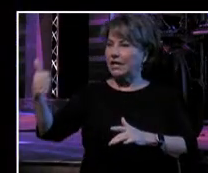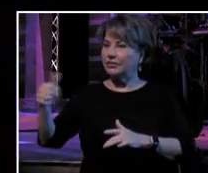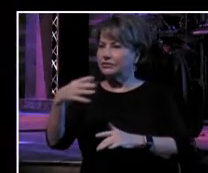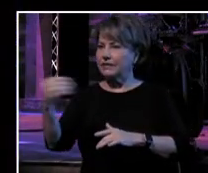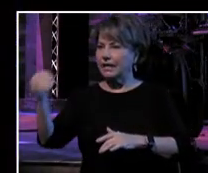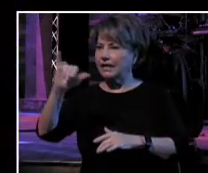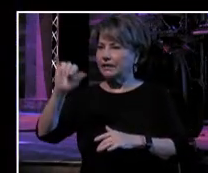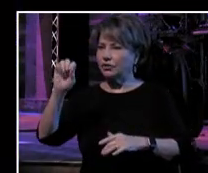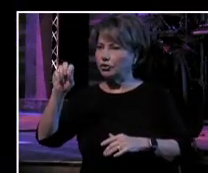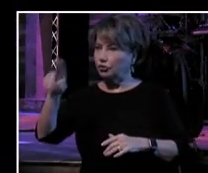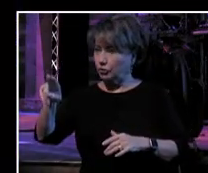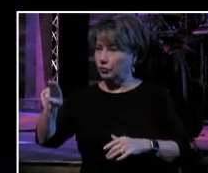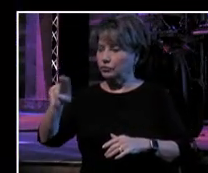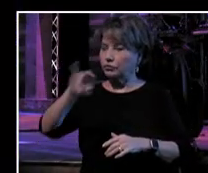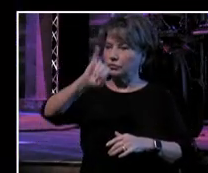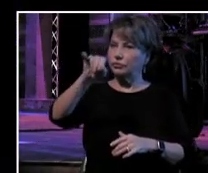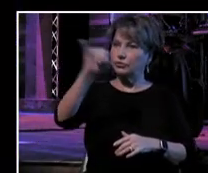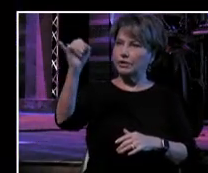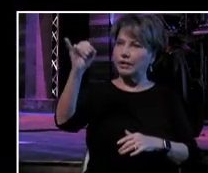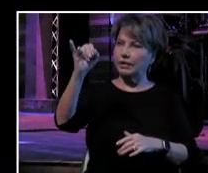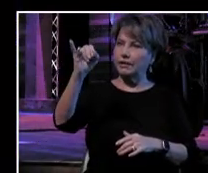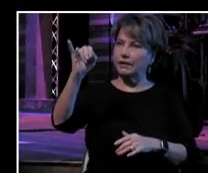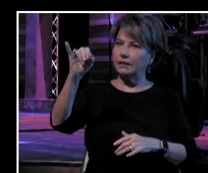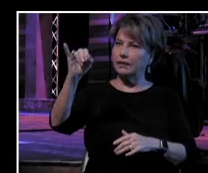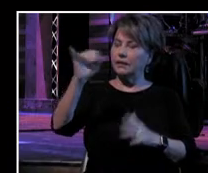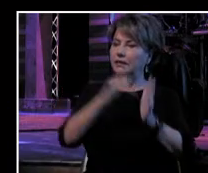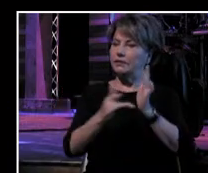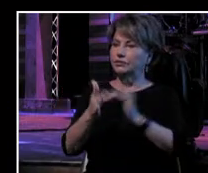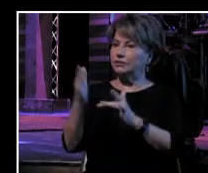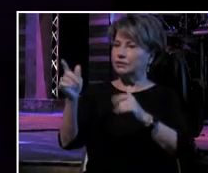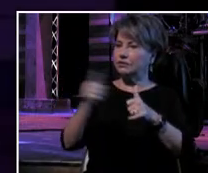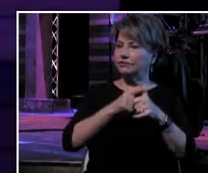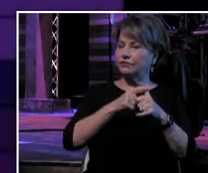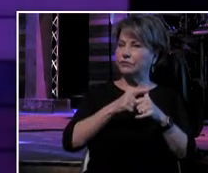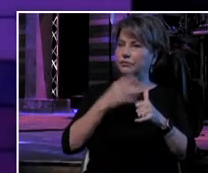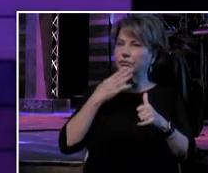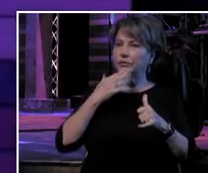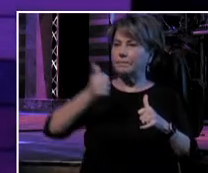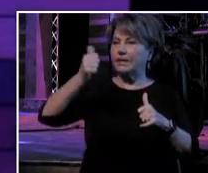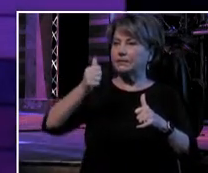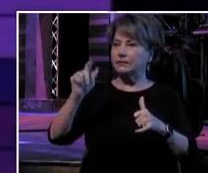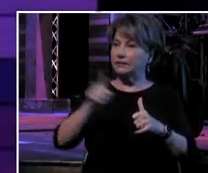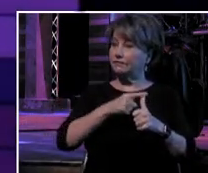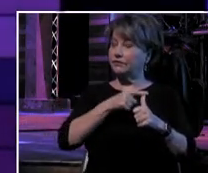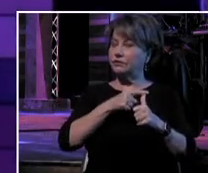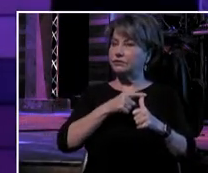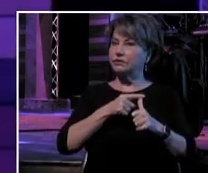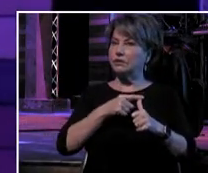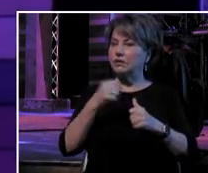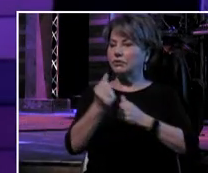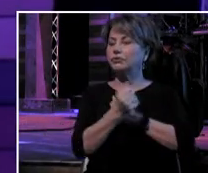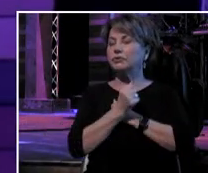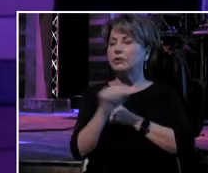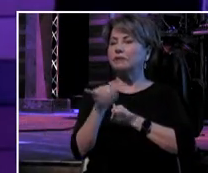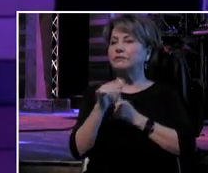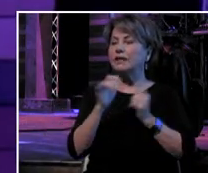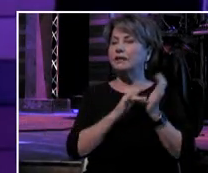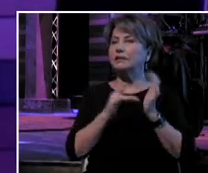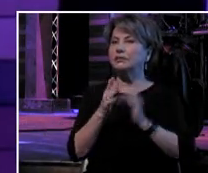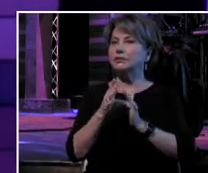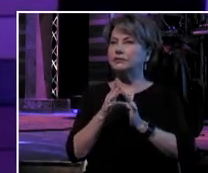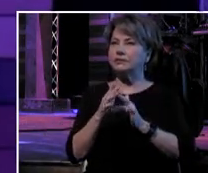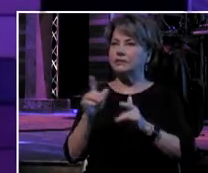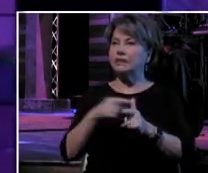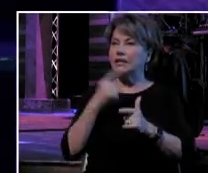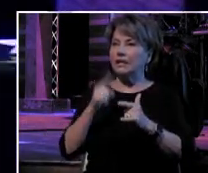you. When Jesus is first, and you love him with your first and your best, you will love others the way he has loved you, and then